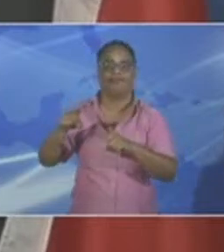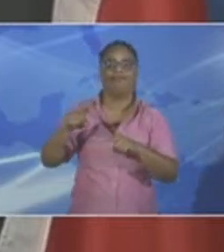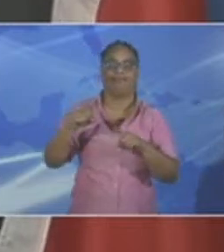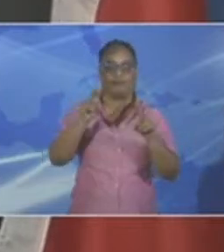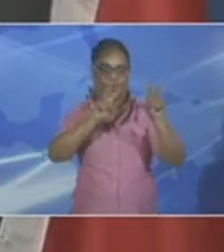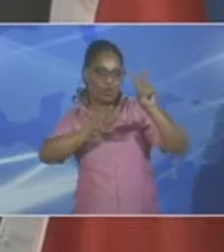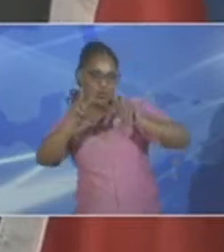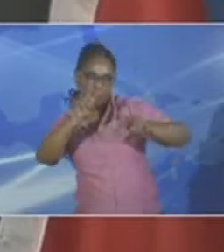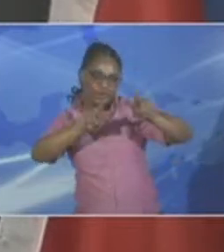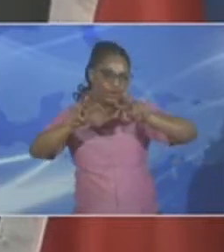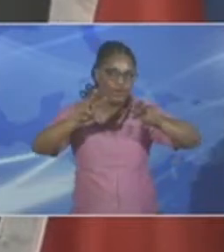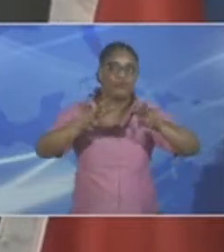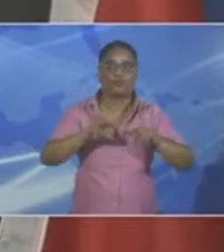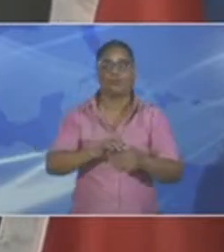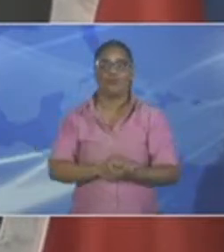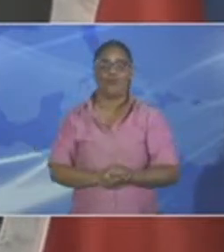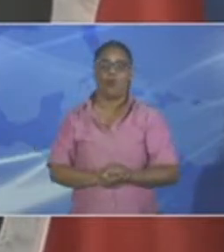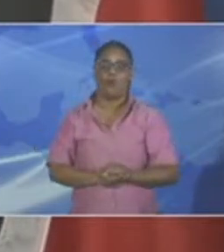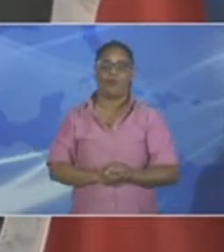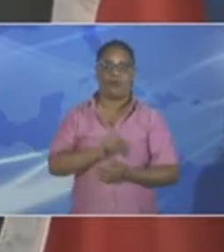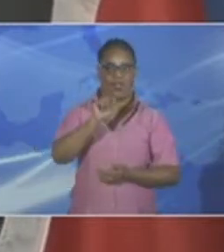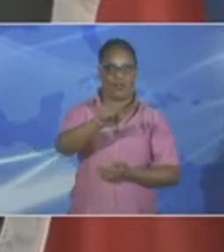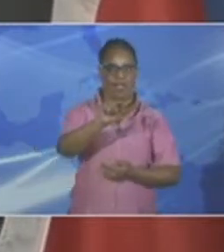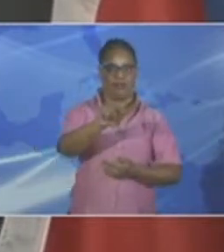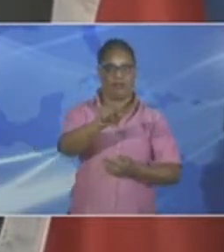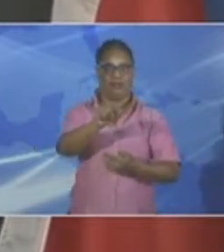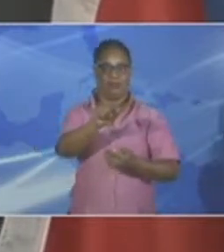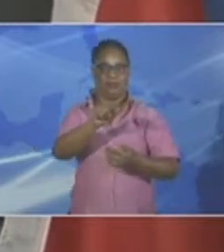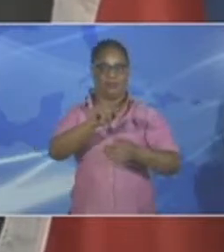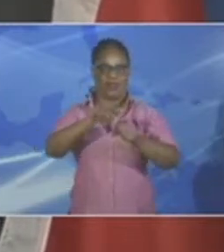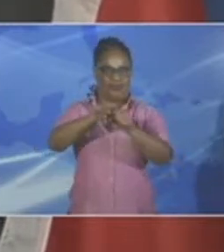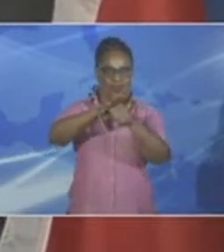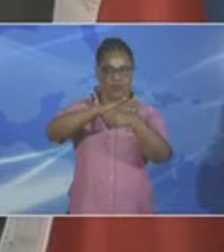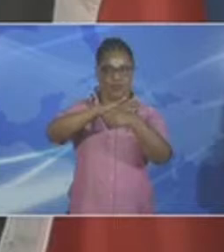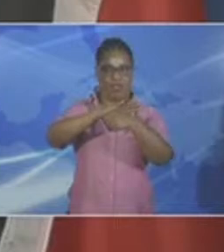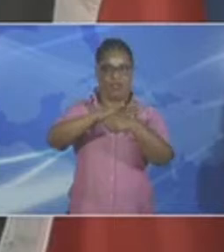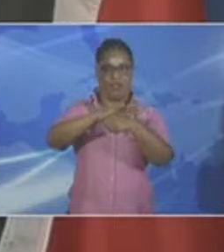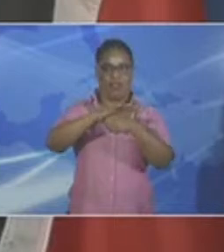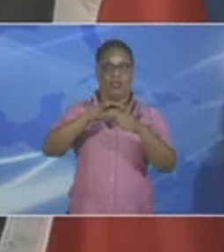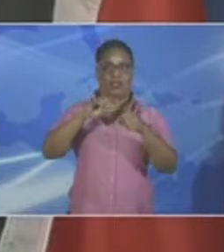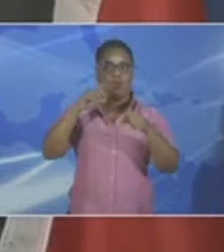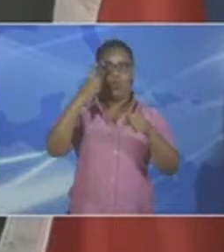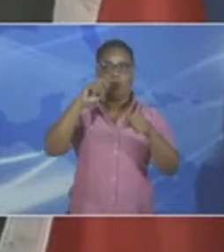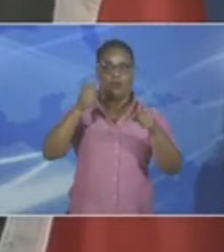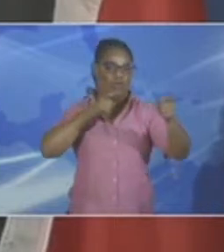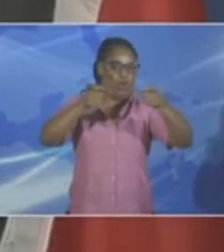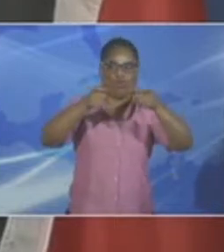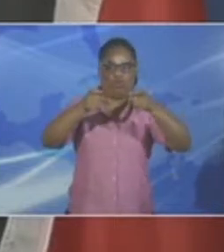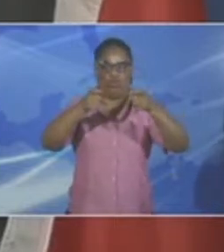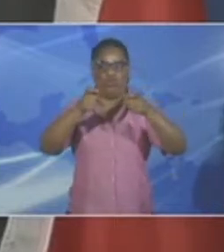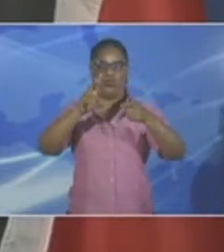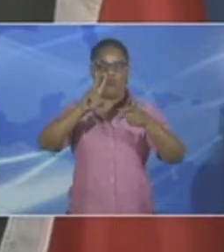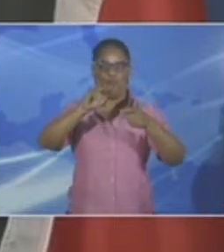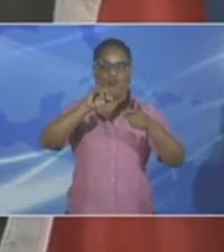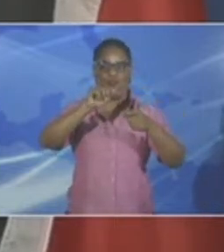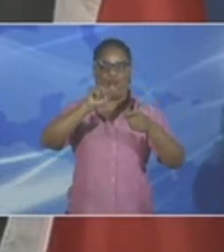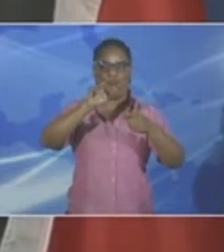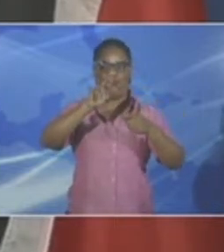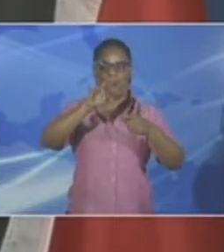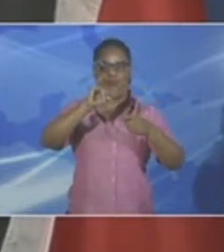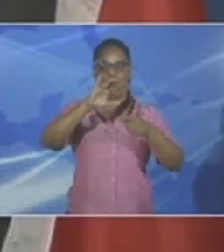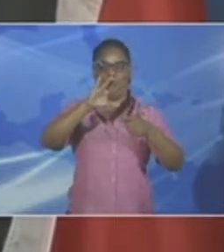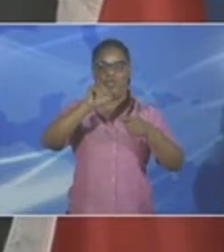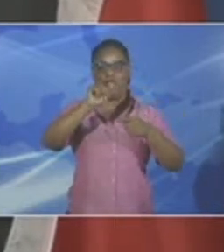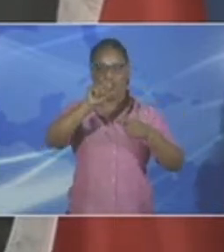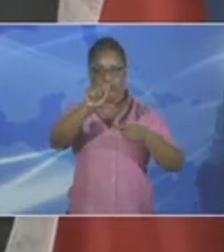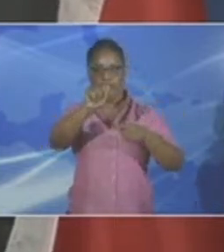the dominant variant, given what we know of how the population is responding